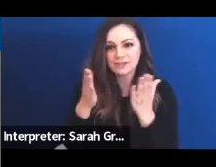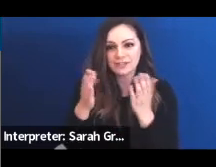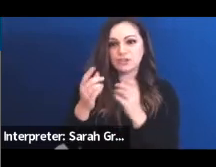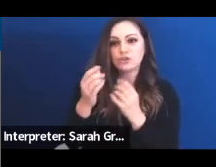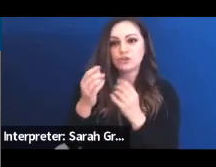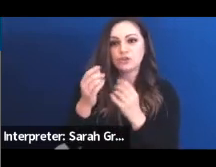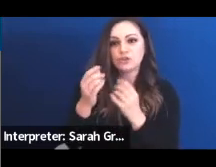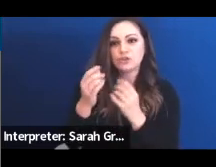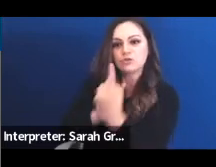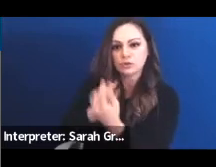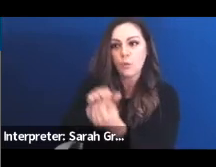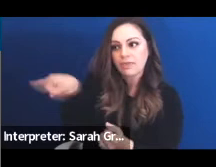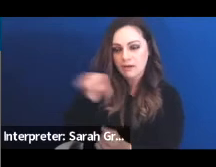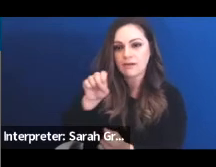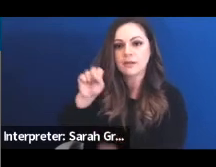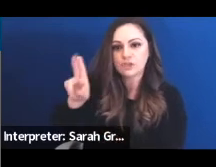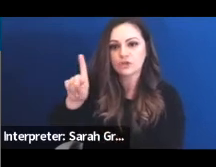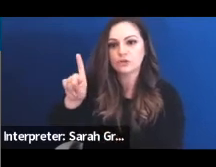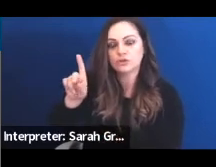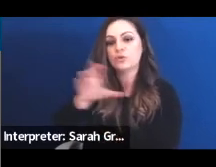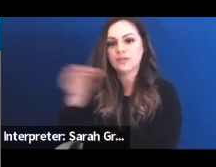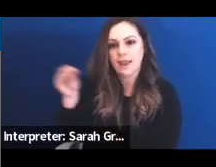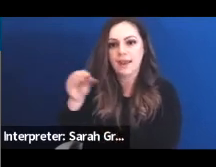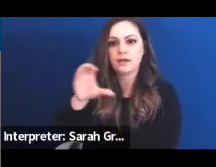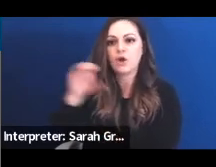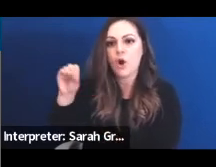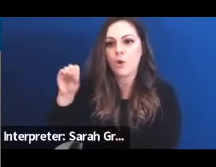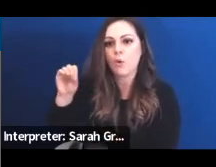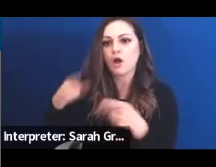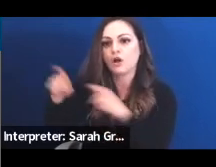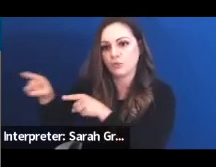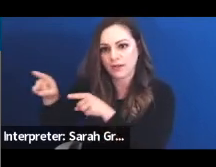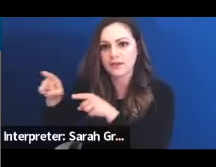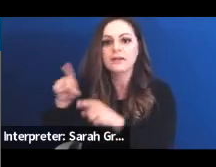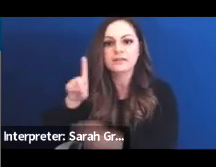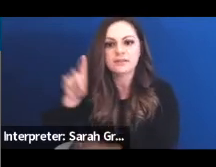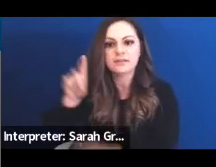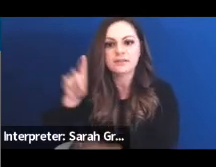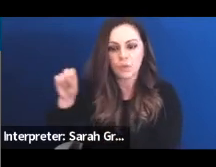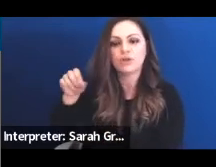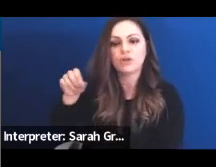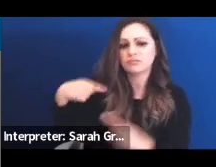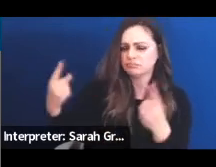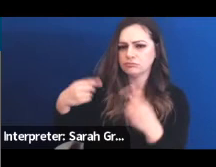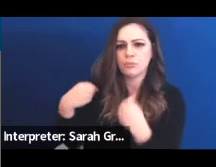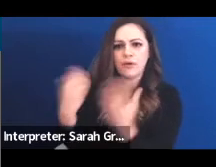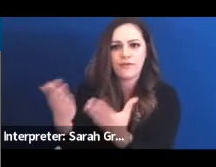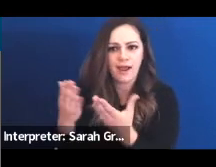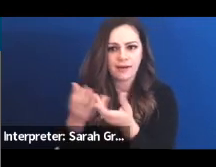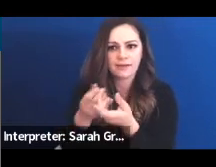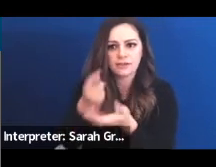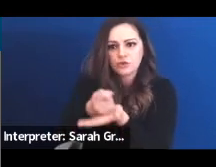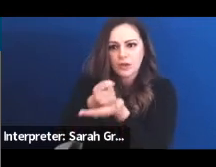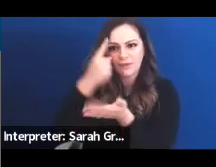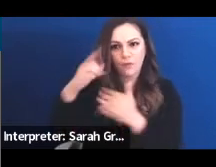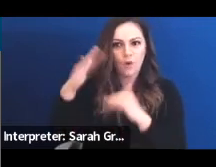use disorders and co-occurring disorders. He has been providing trainings in addiction treatment, prevention, and recovery for over